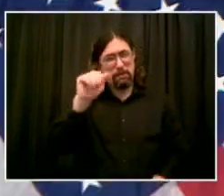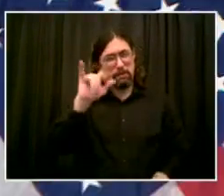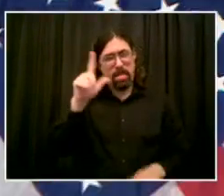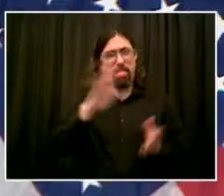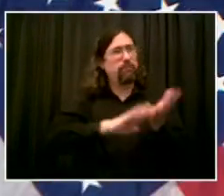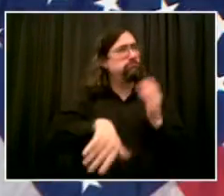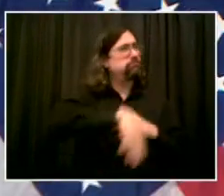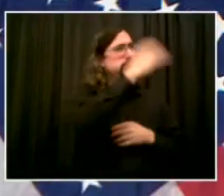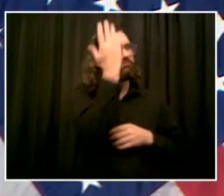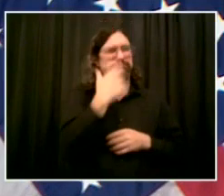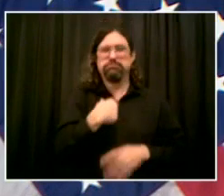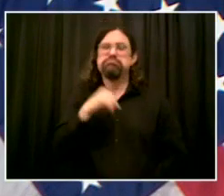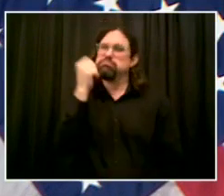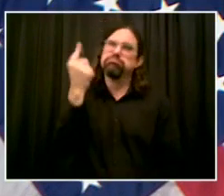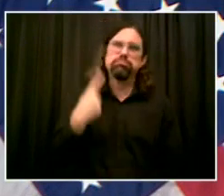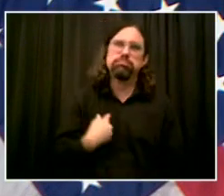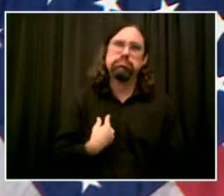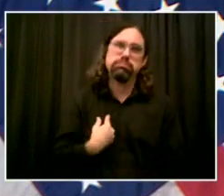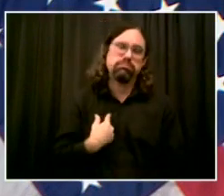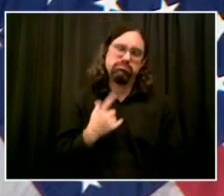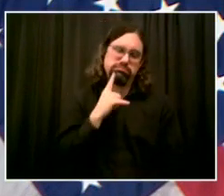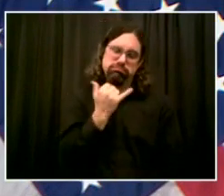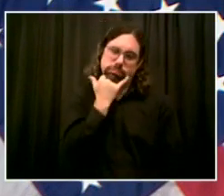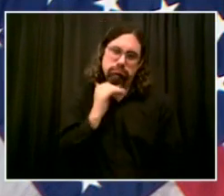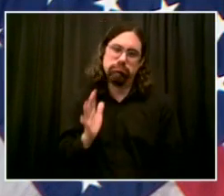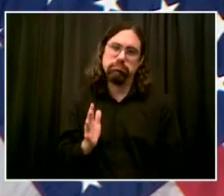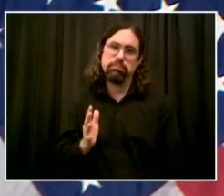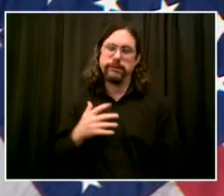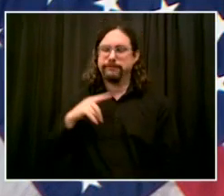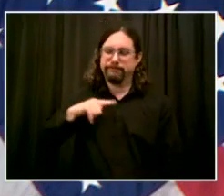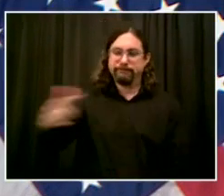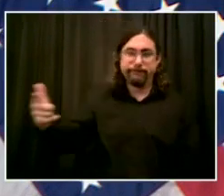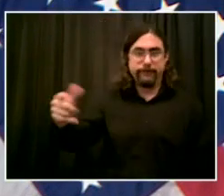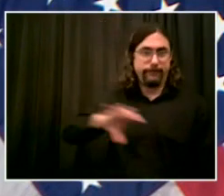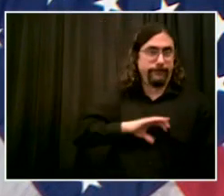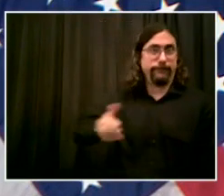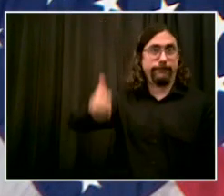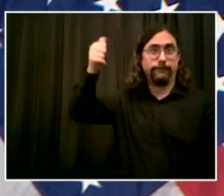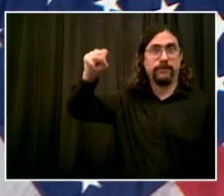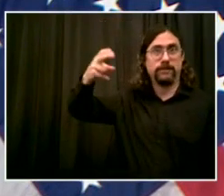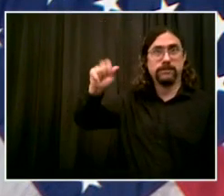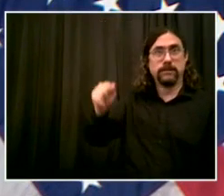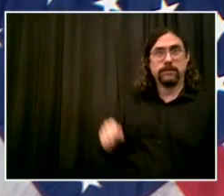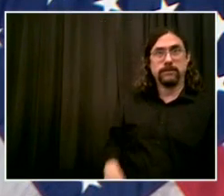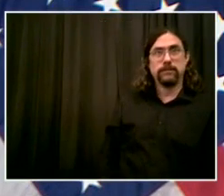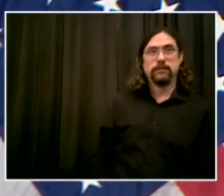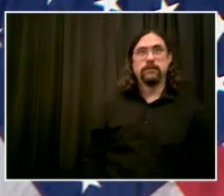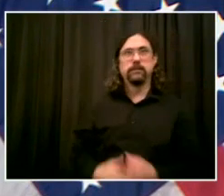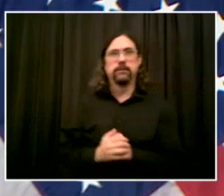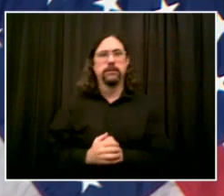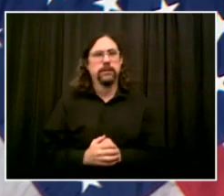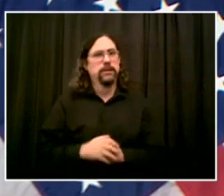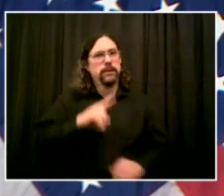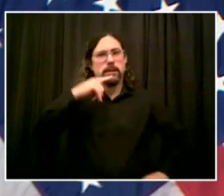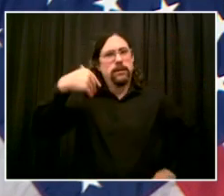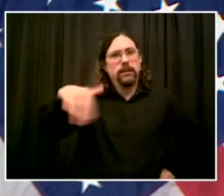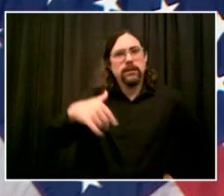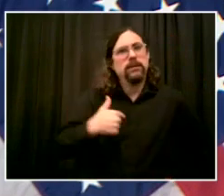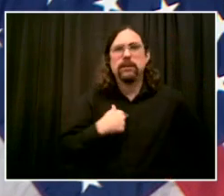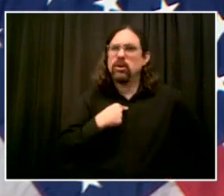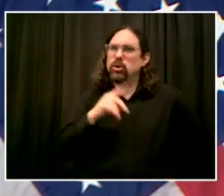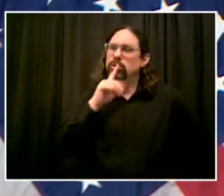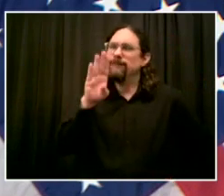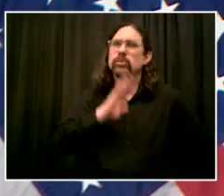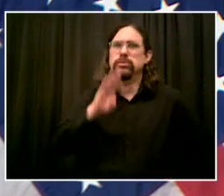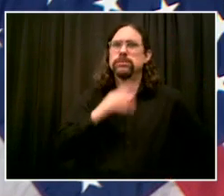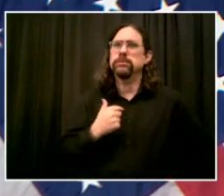I think you know my answer to that. I mean, it's very frustrating. I think the world at times seems like it's upside